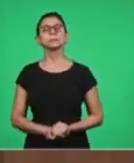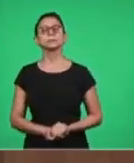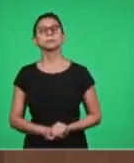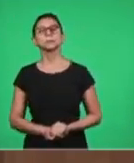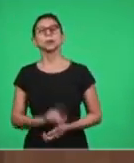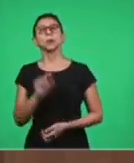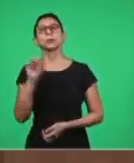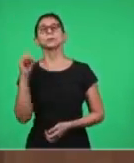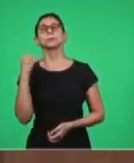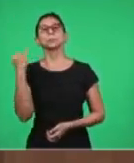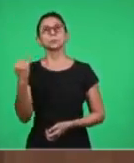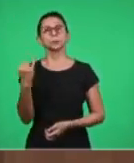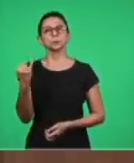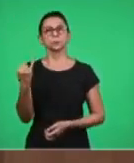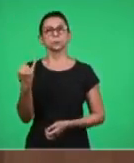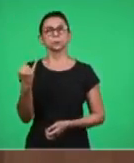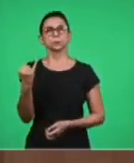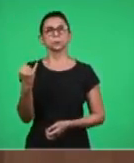church